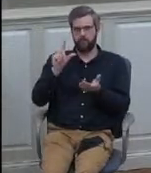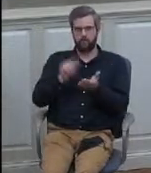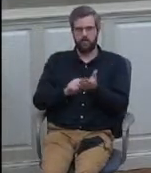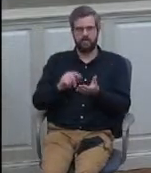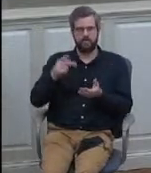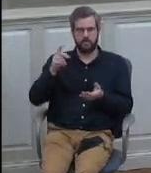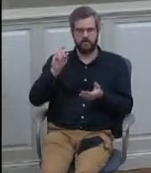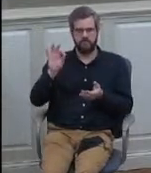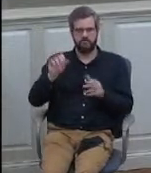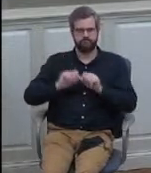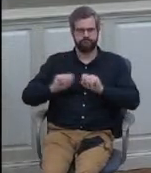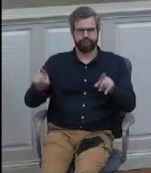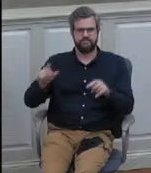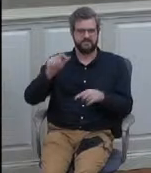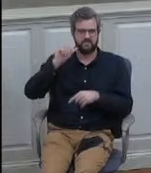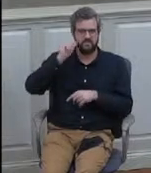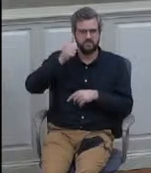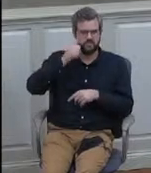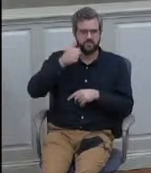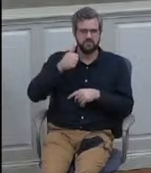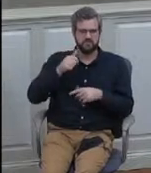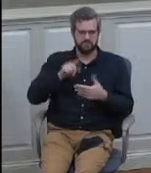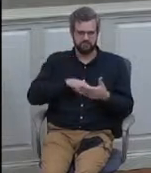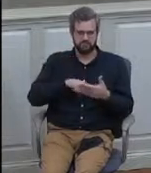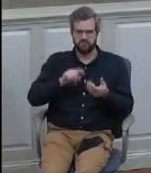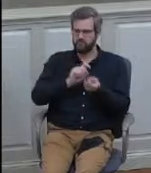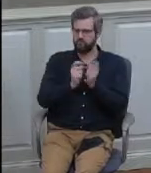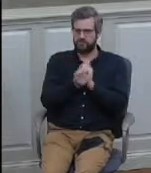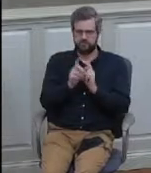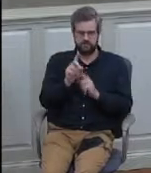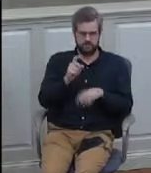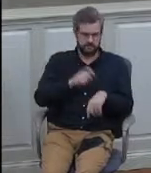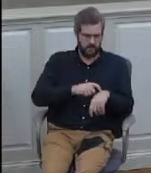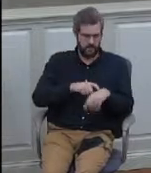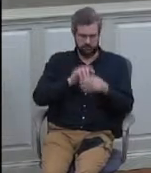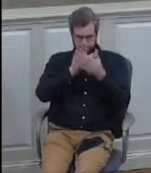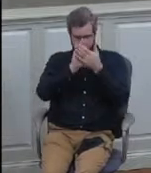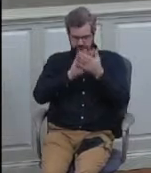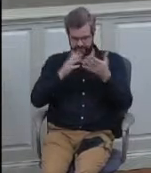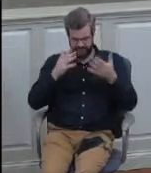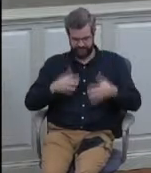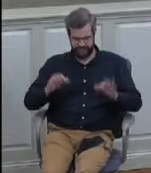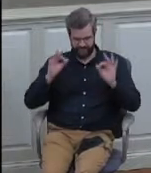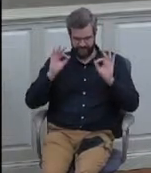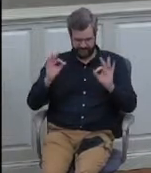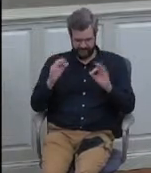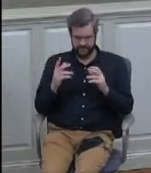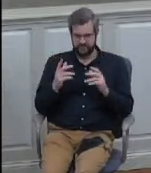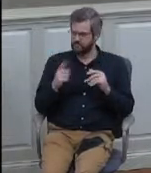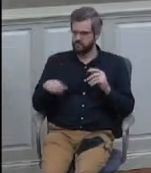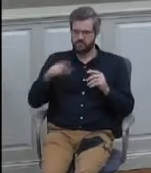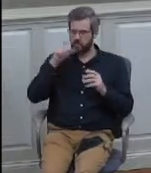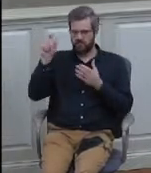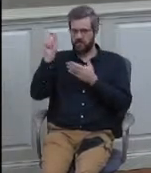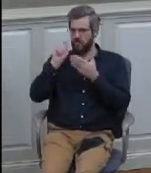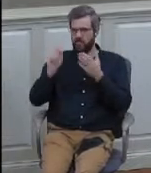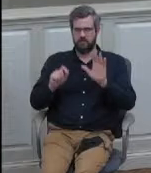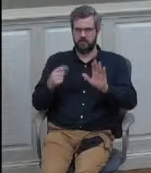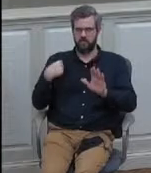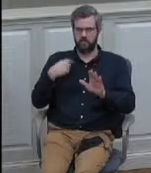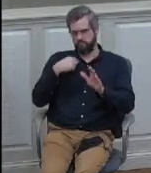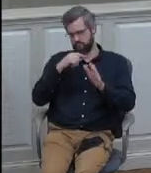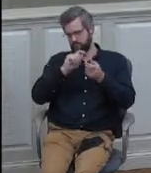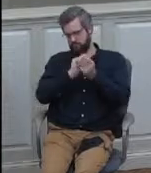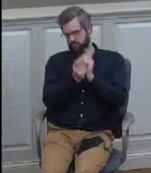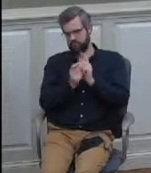tomorrow. Sometime when we make some of the corrections and clean it up. So your note taking, you don't have to get too extreme with that.